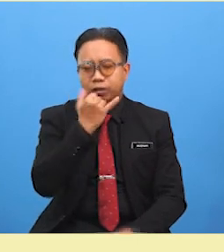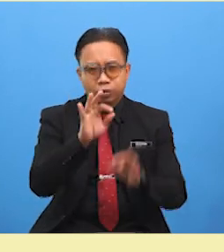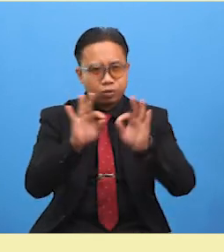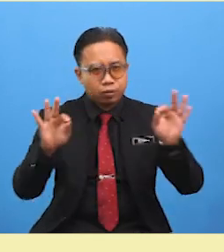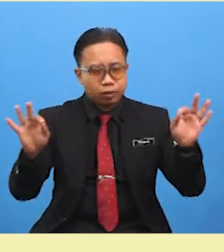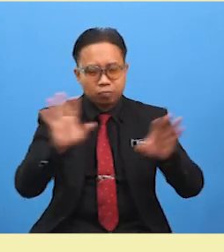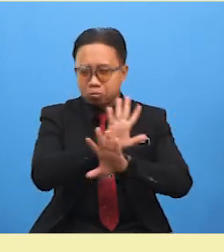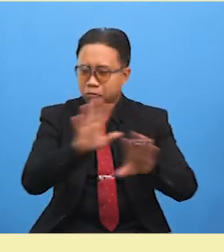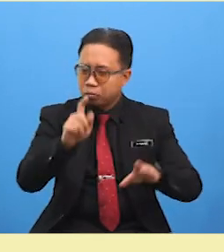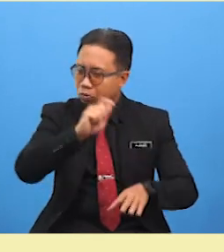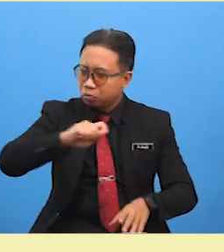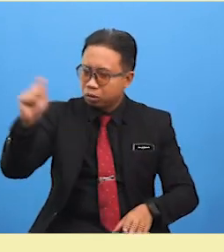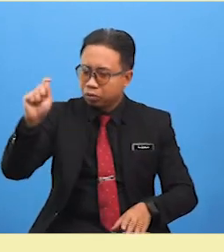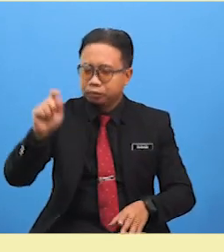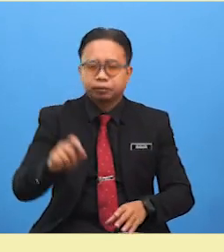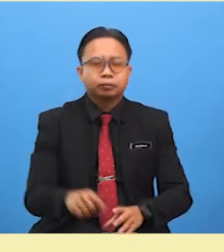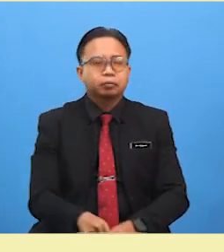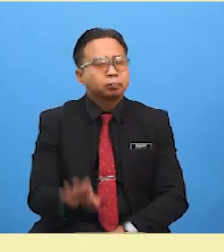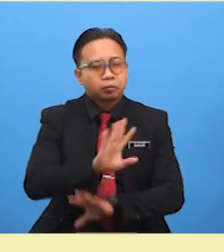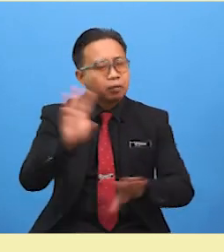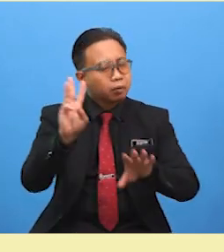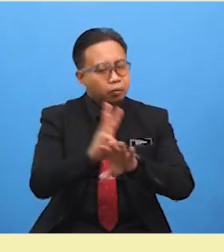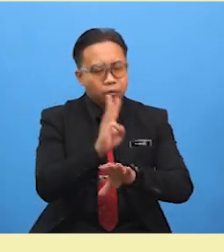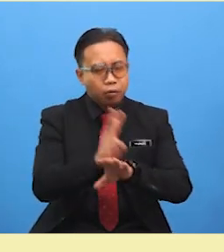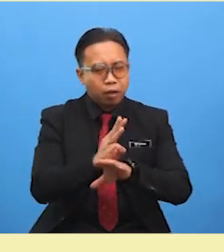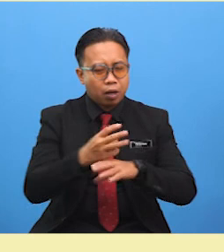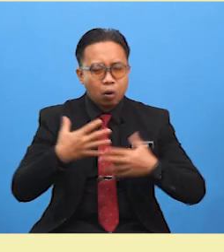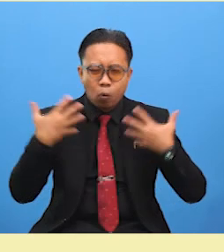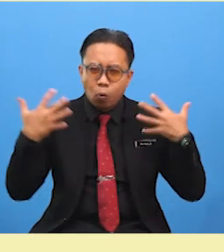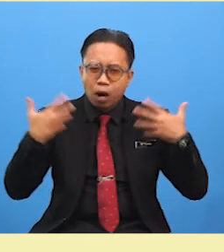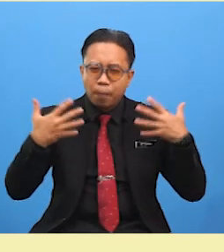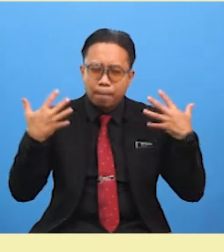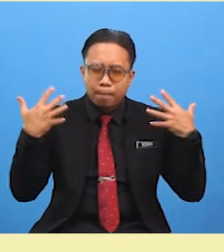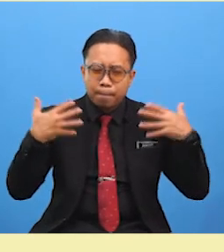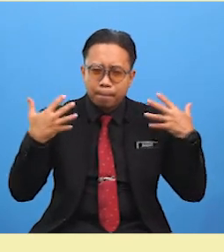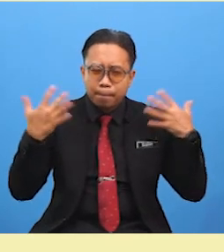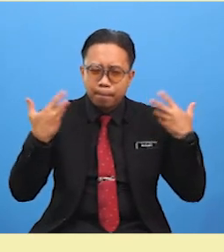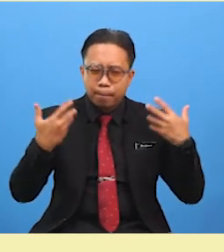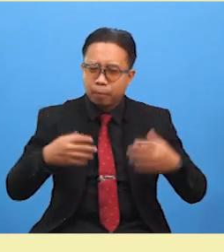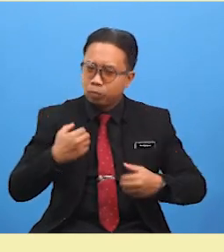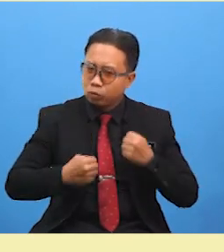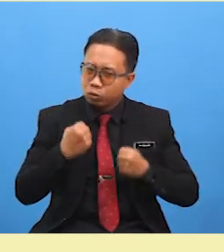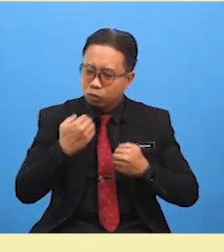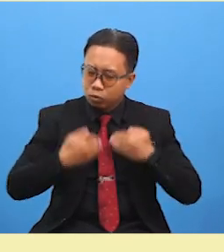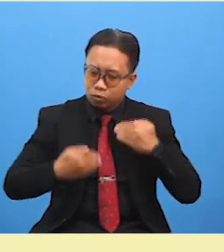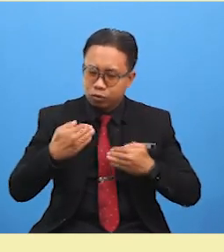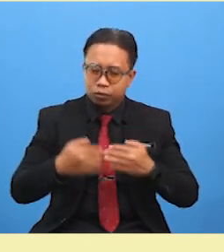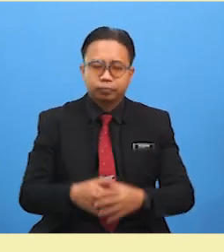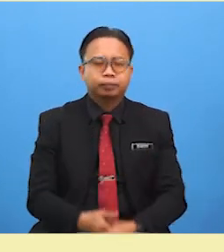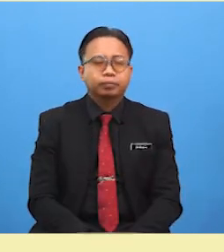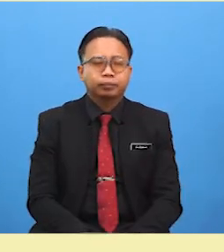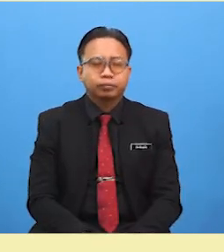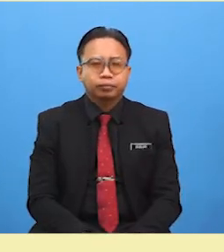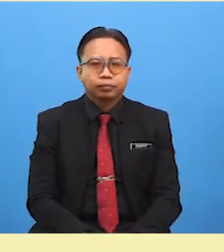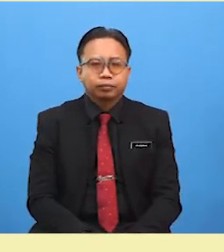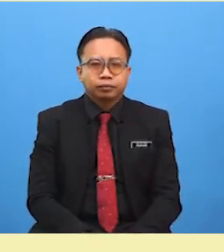statement. Do not tick, as you do not need to wear warm clothes in order for you to ride gondola. You can wear whatever you're wearing now or whatever I'm wearing right